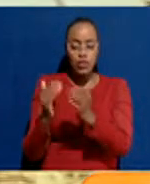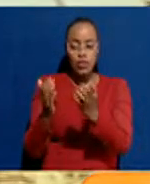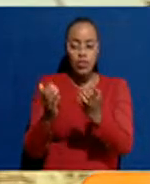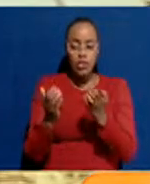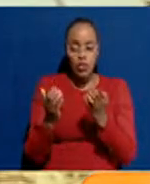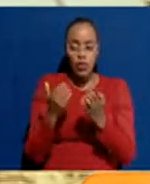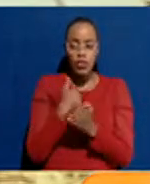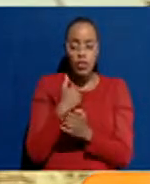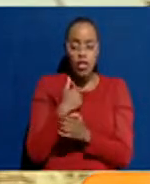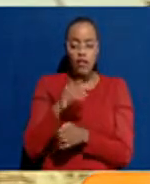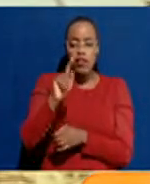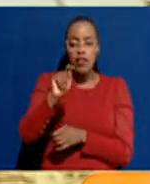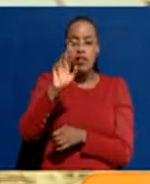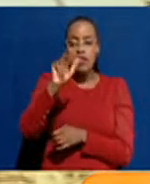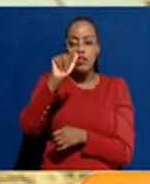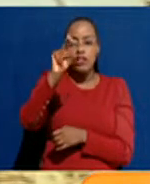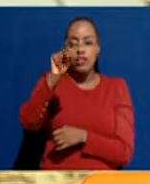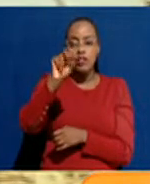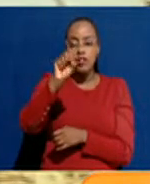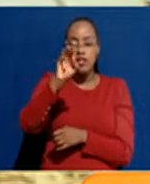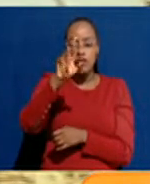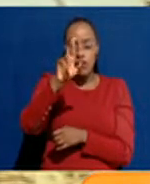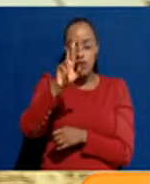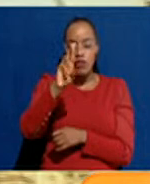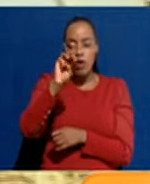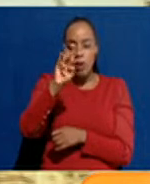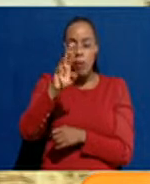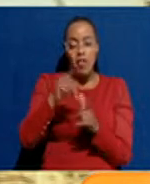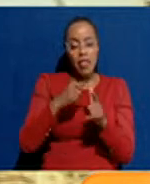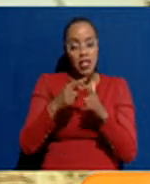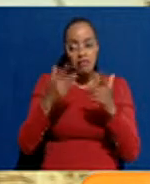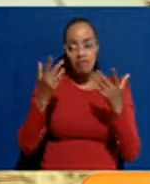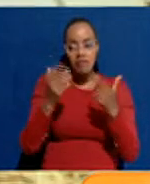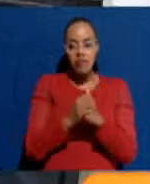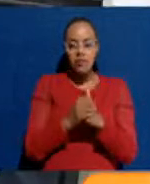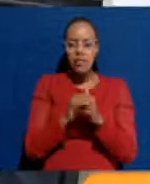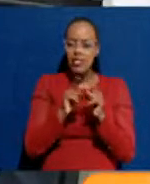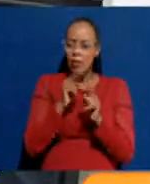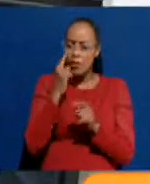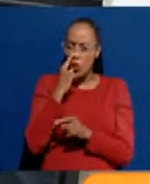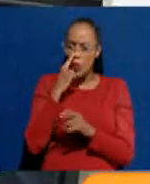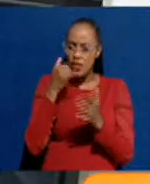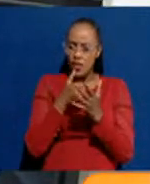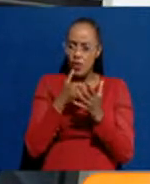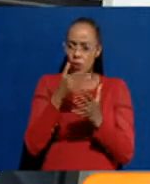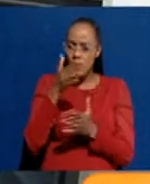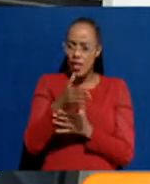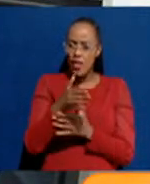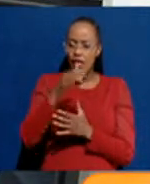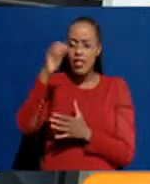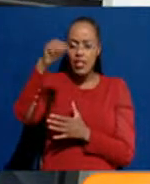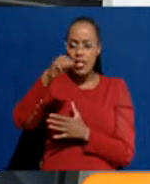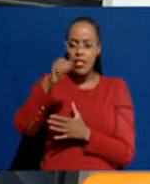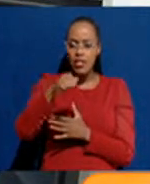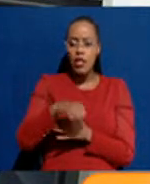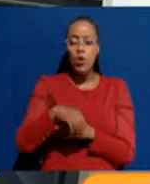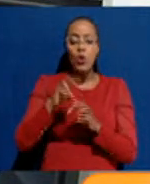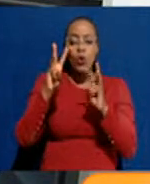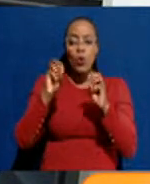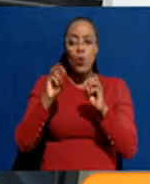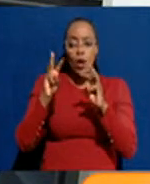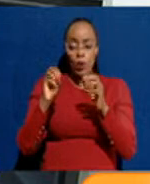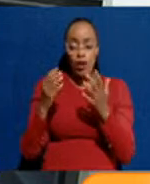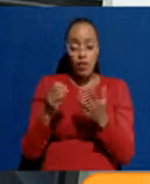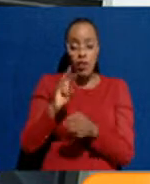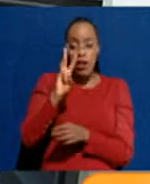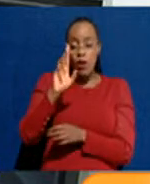to have a transformer, then of course that would be actually quite costly. Even domestic? Yeah, even domestic, yes. Wow. Warma